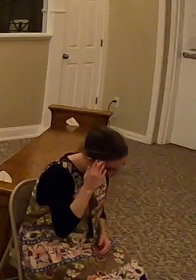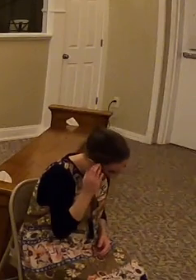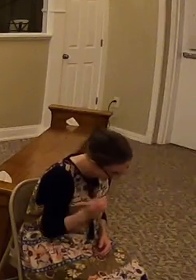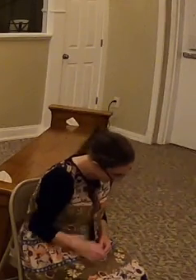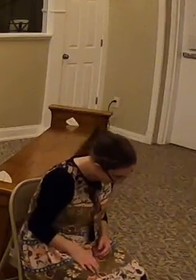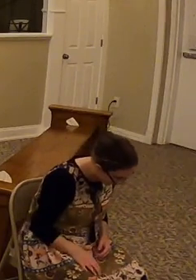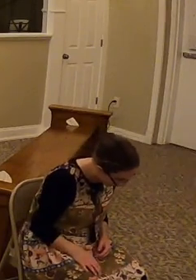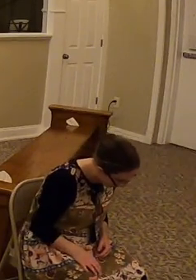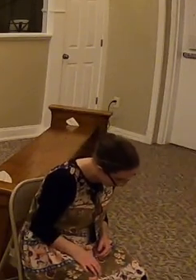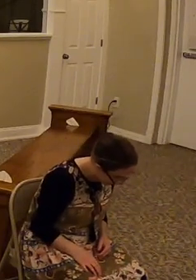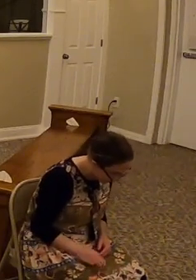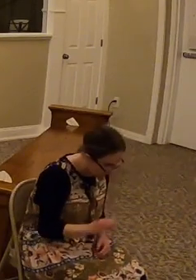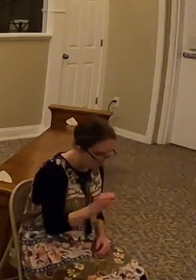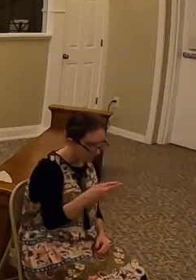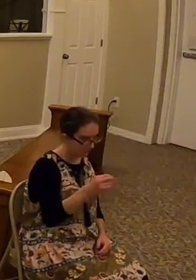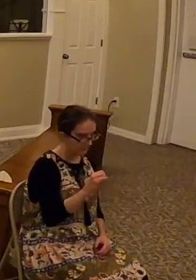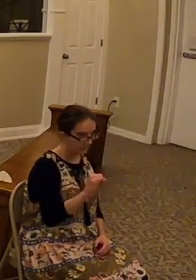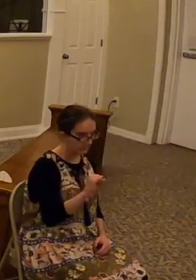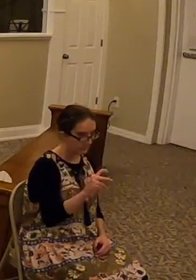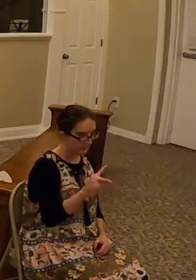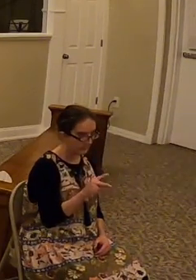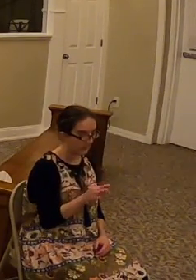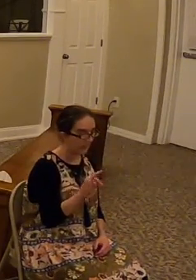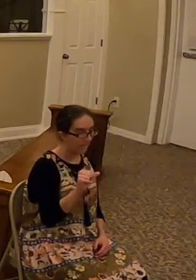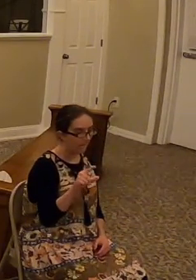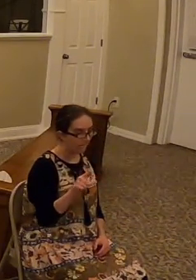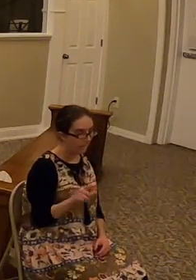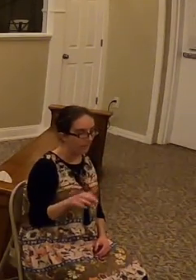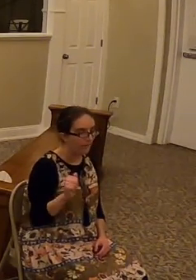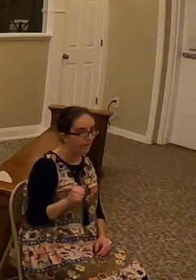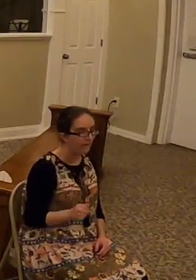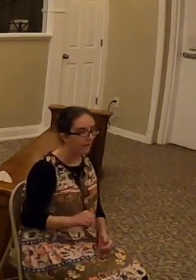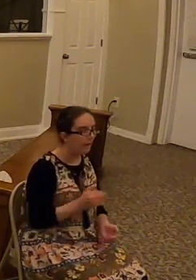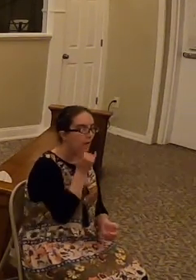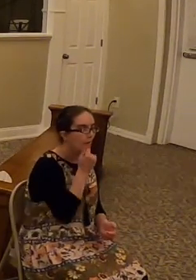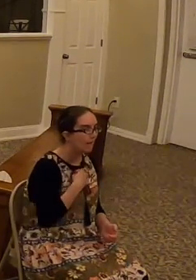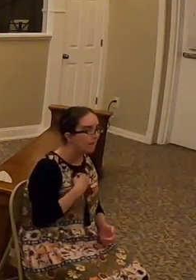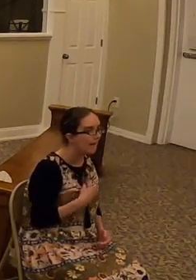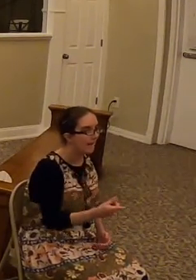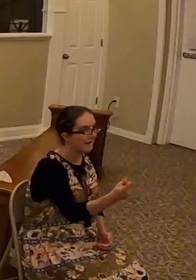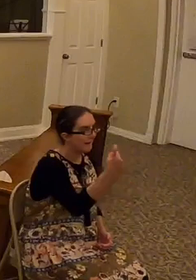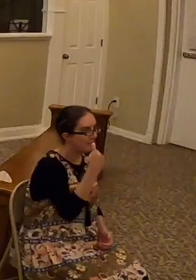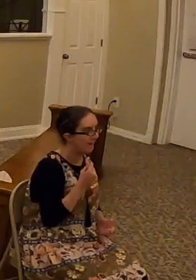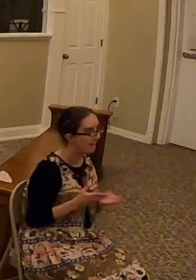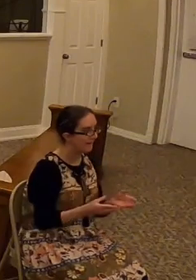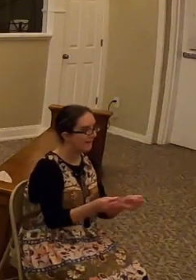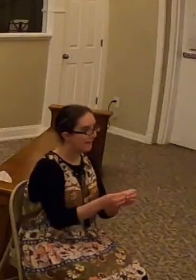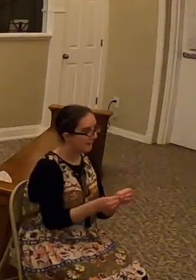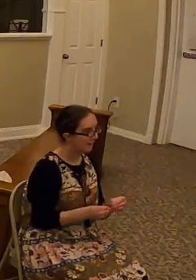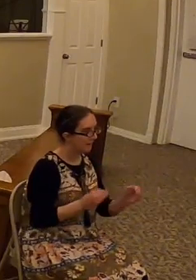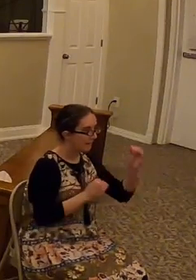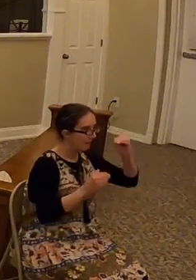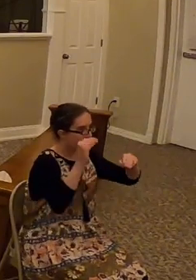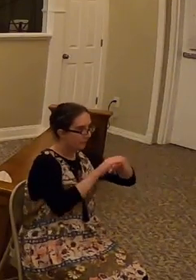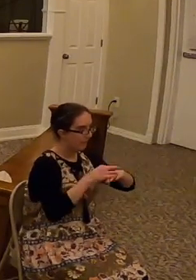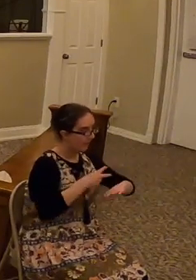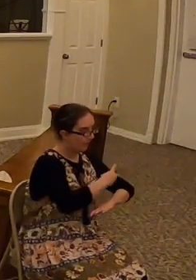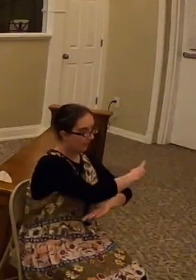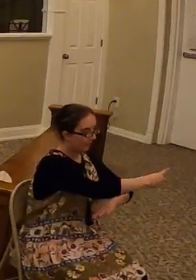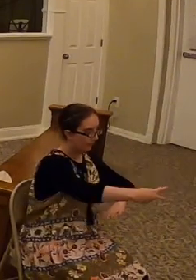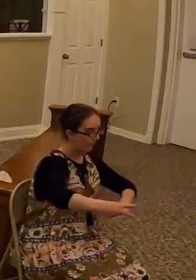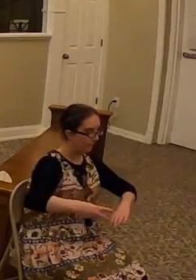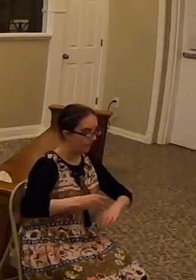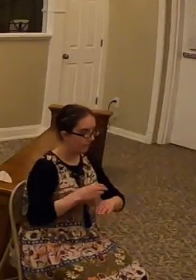said, Chick-fil-A messed me up and I had to come back and get more scriptures. Amen. And you're built upon the foundation of